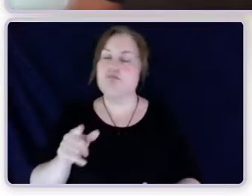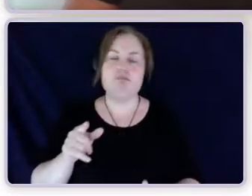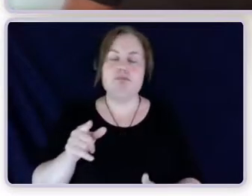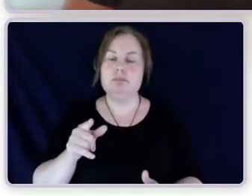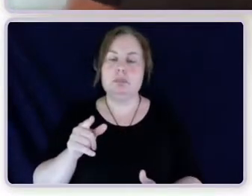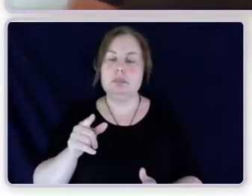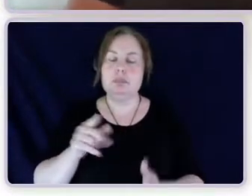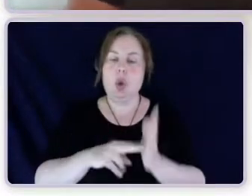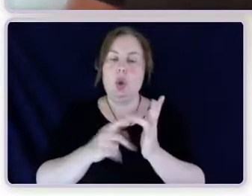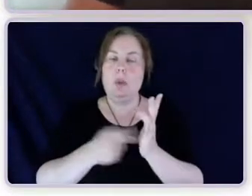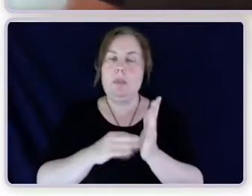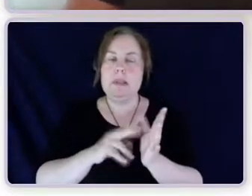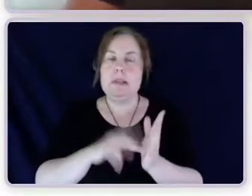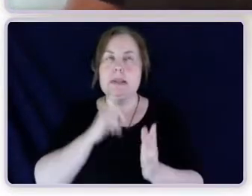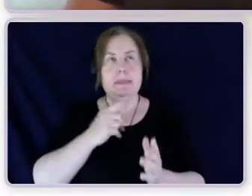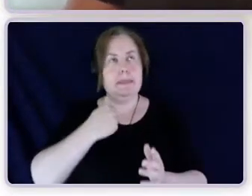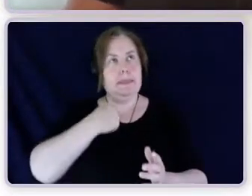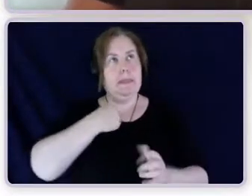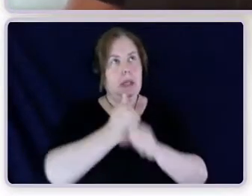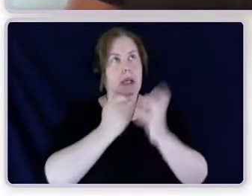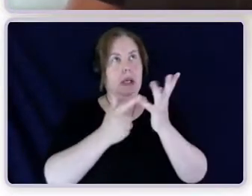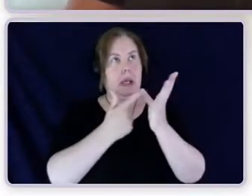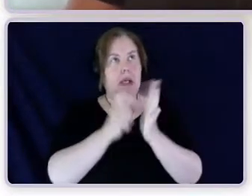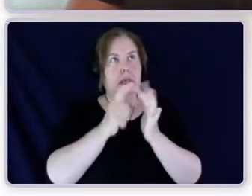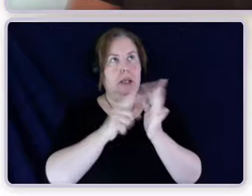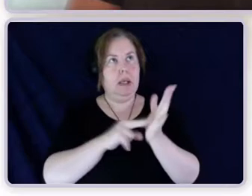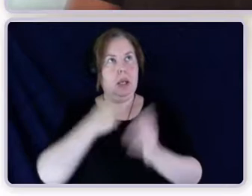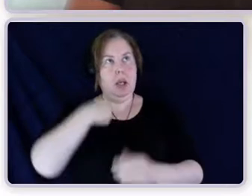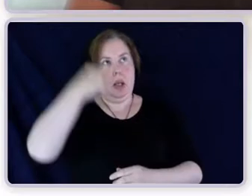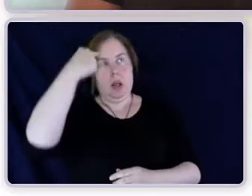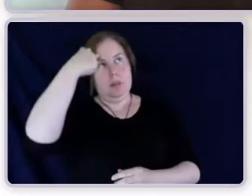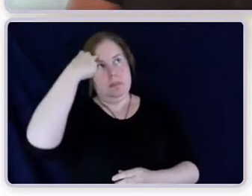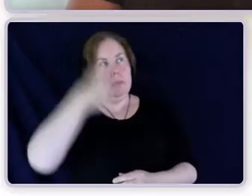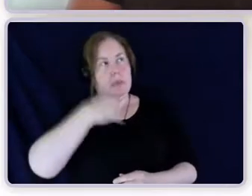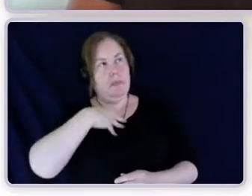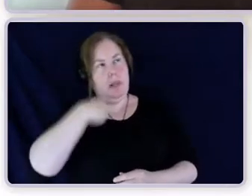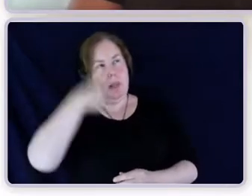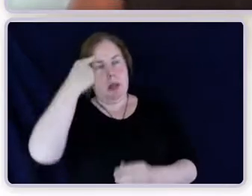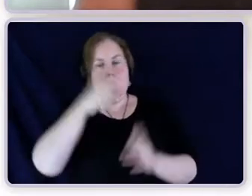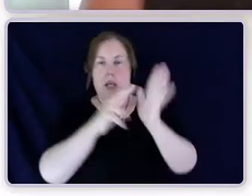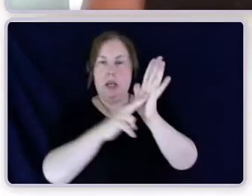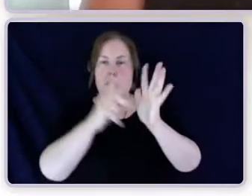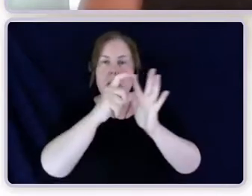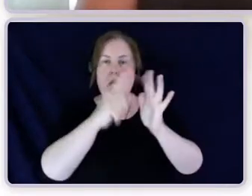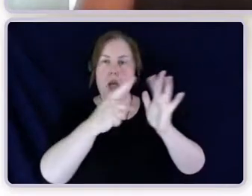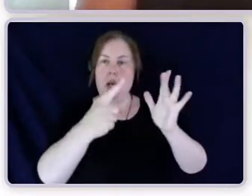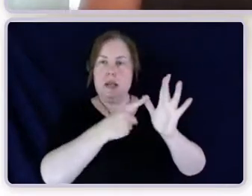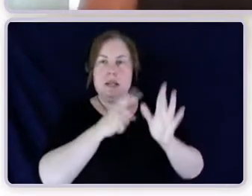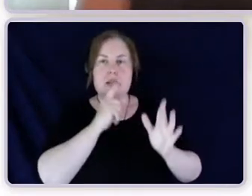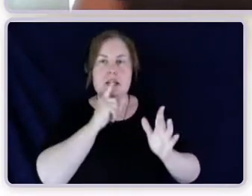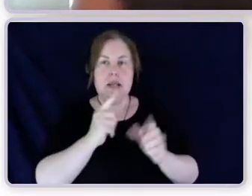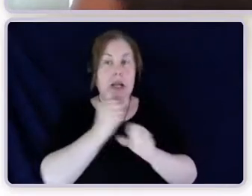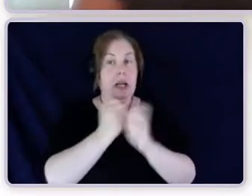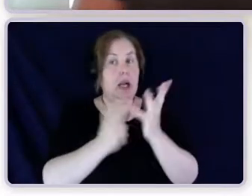let's say as a guardian, I think the NDIA regards guardians different to a plan nominee. There's two